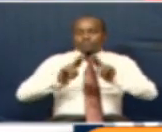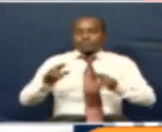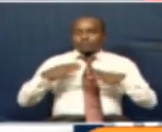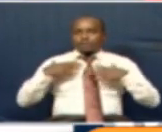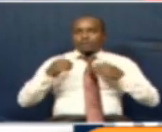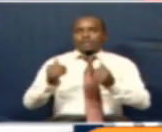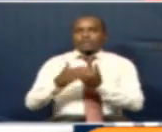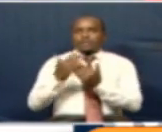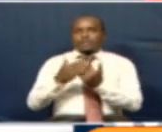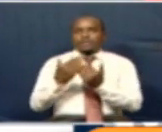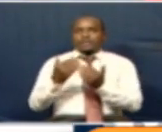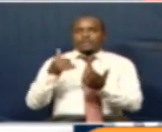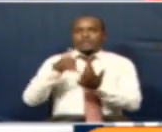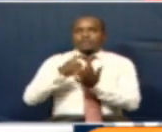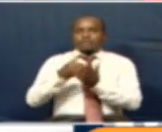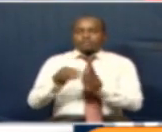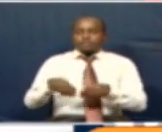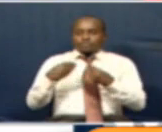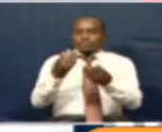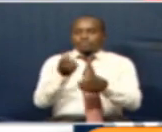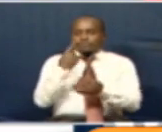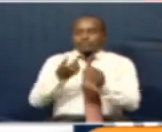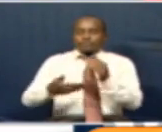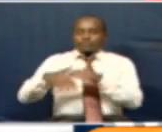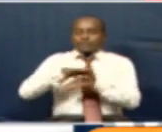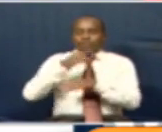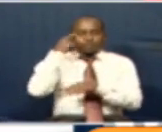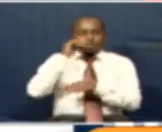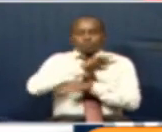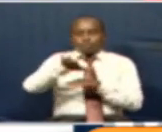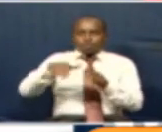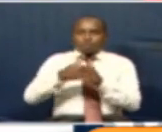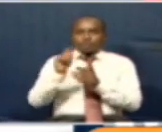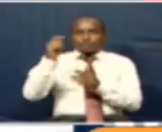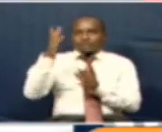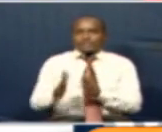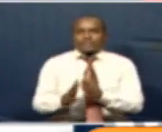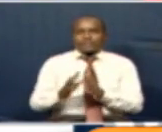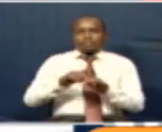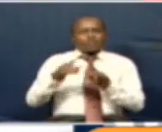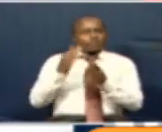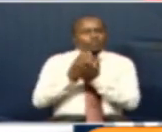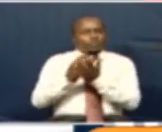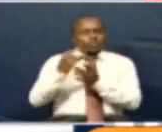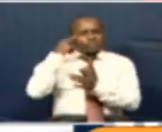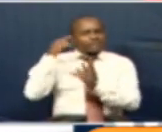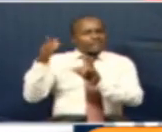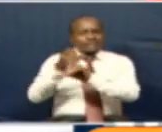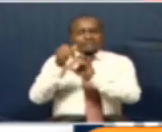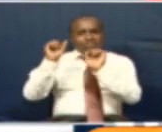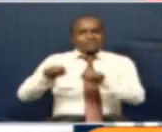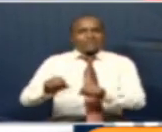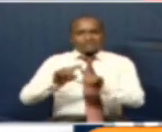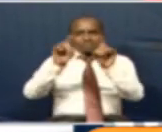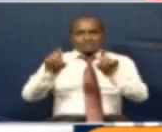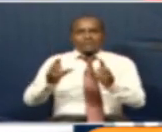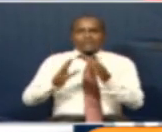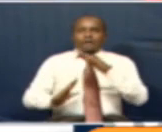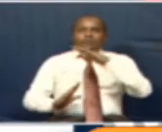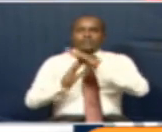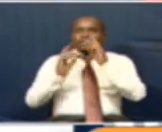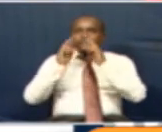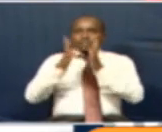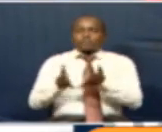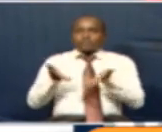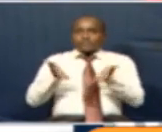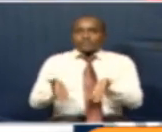which involves giving some medical cover to every Kenyan. But can this dream be truly realized? Our senior reporter Jacque